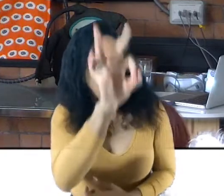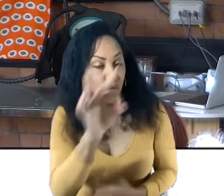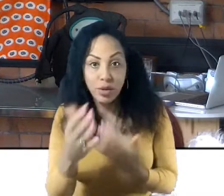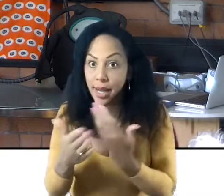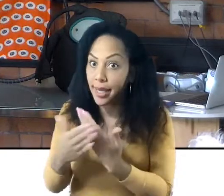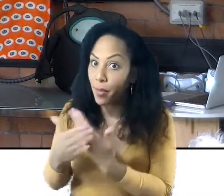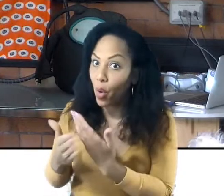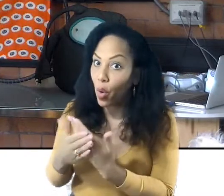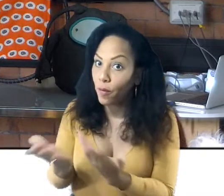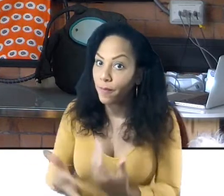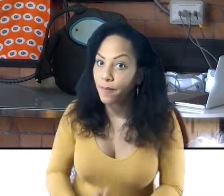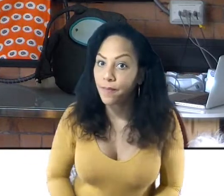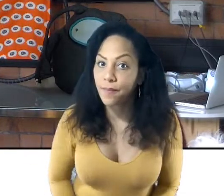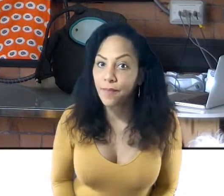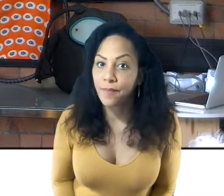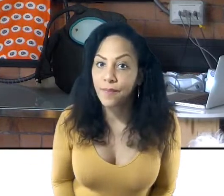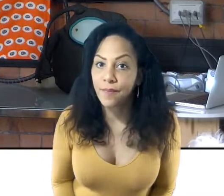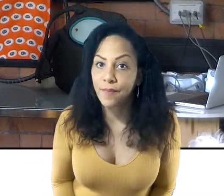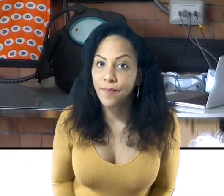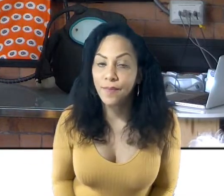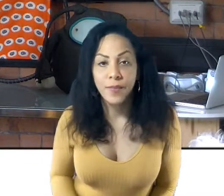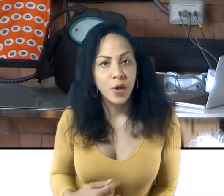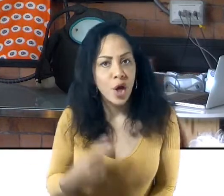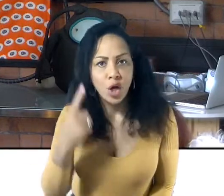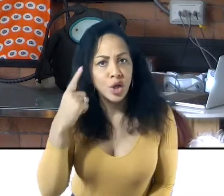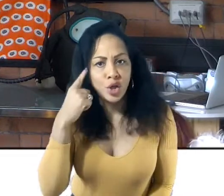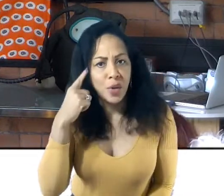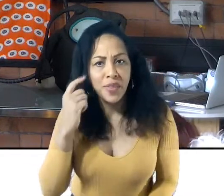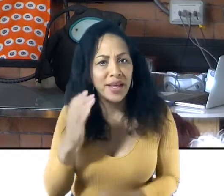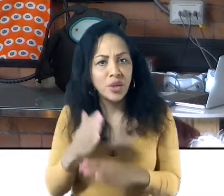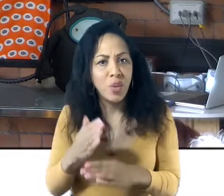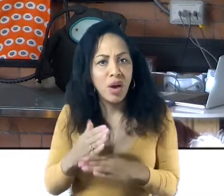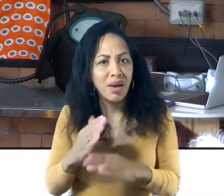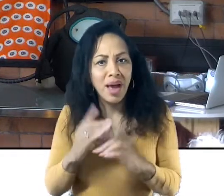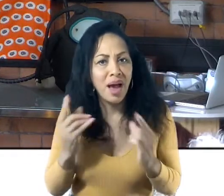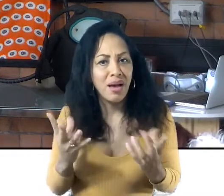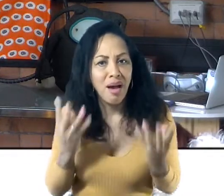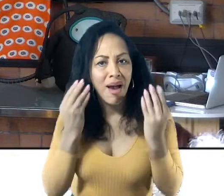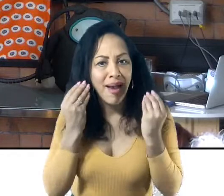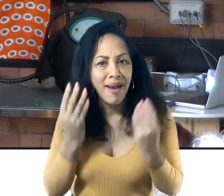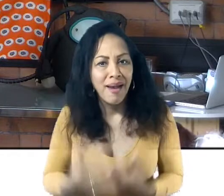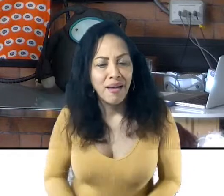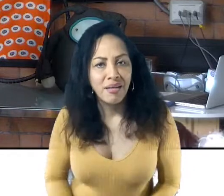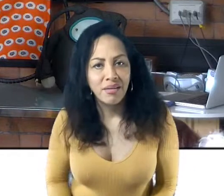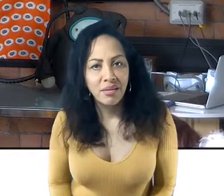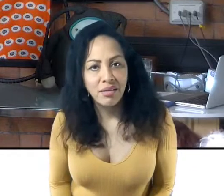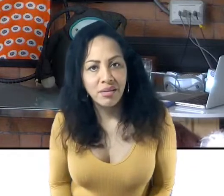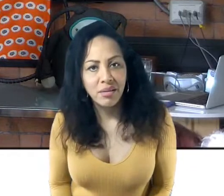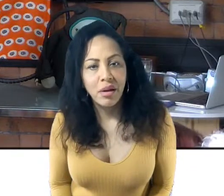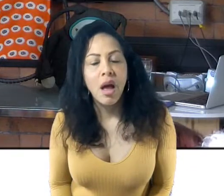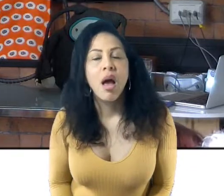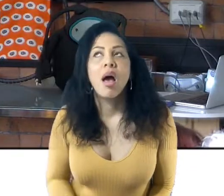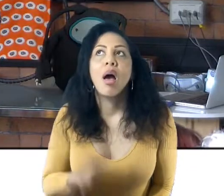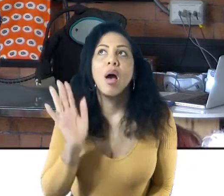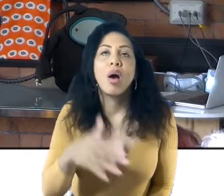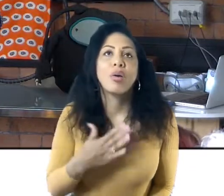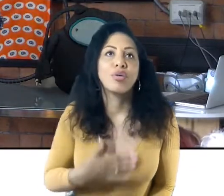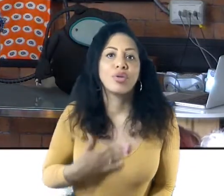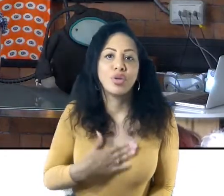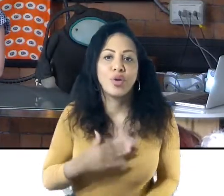I don't think this is working. Oh, I couldn't hear. Oh, it's working for the online people. Oh, it's for the online people. Hello.